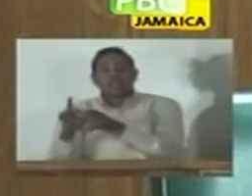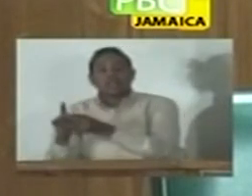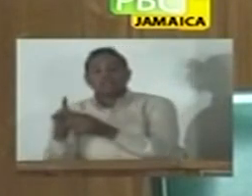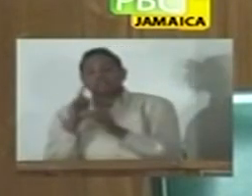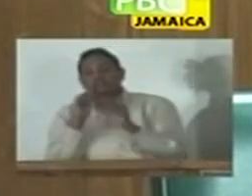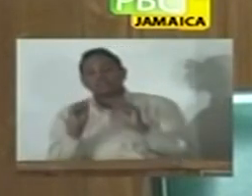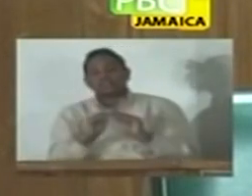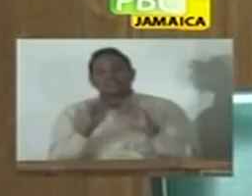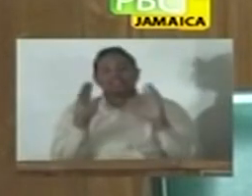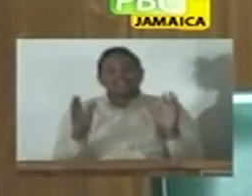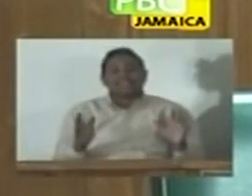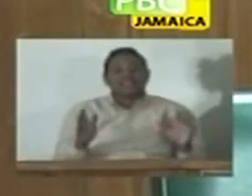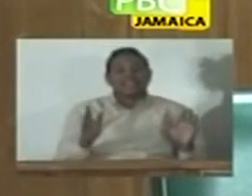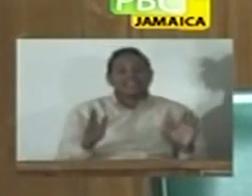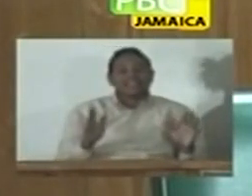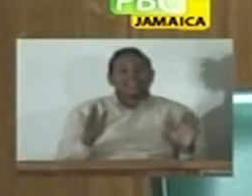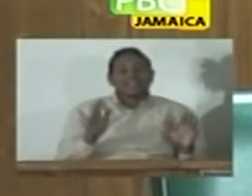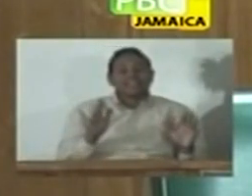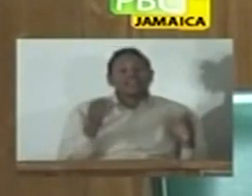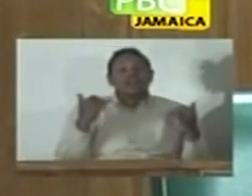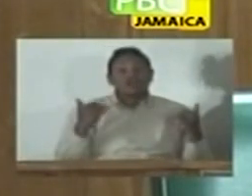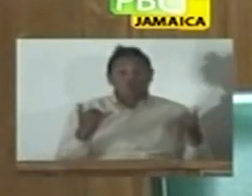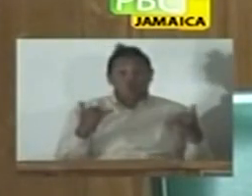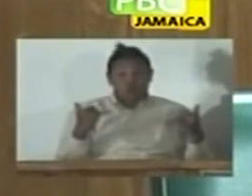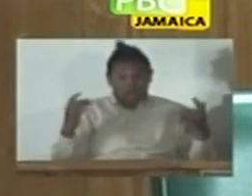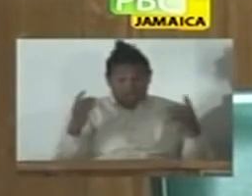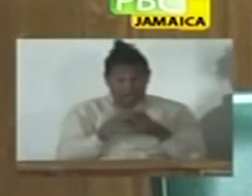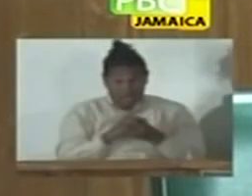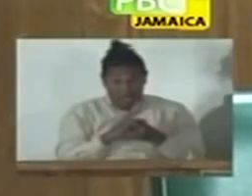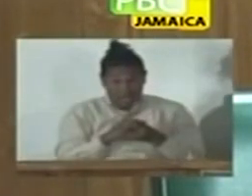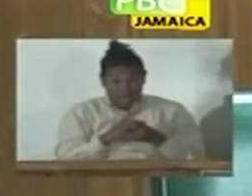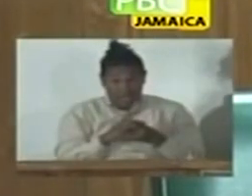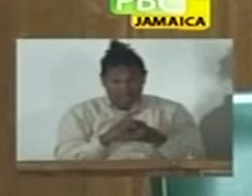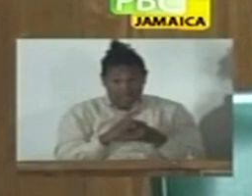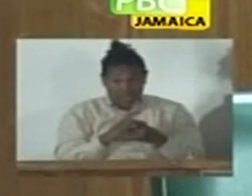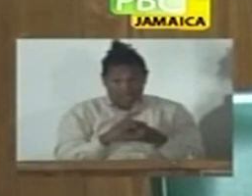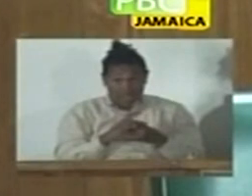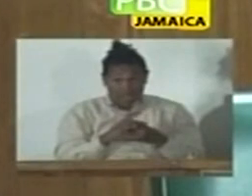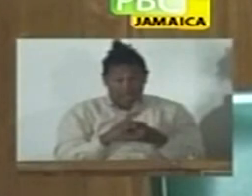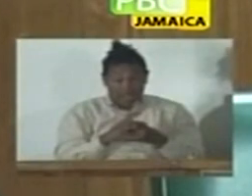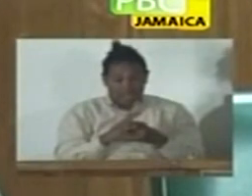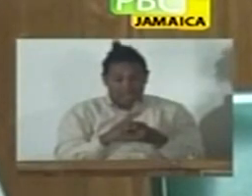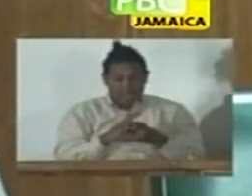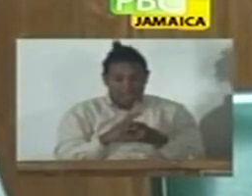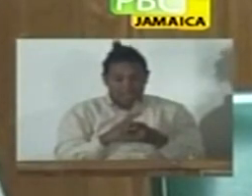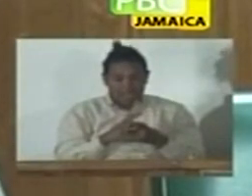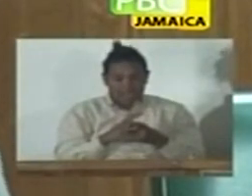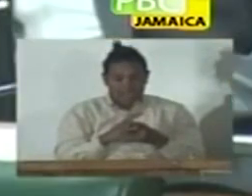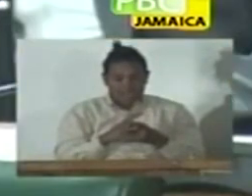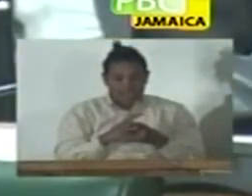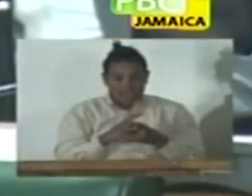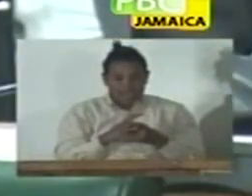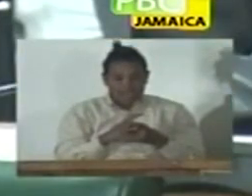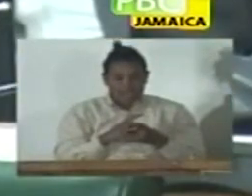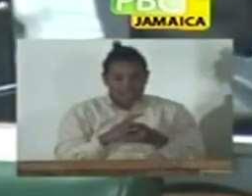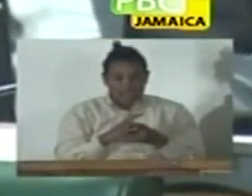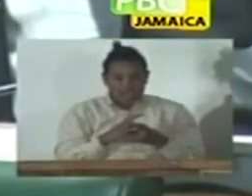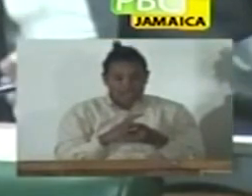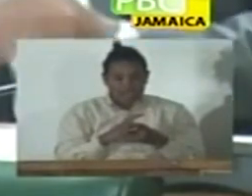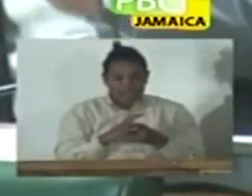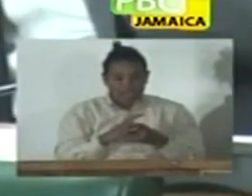clear, and the linkage that Senator Brown has